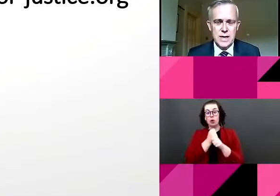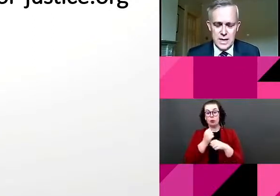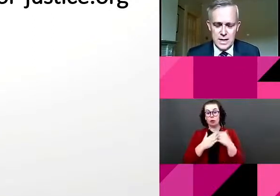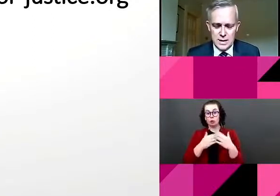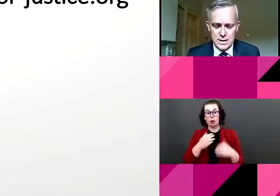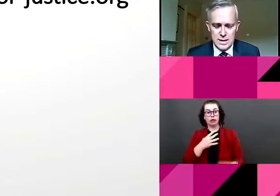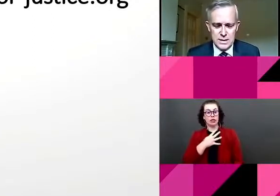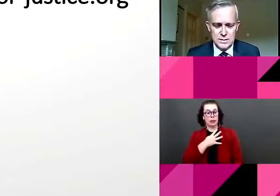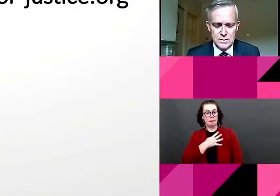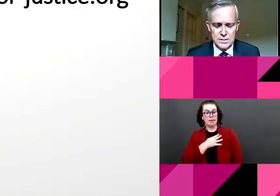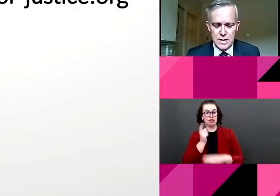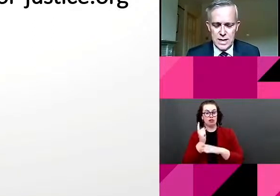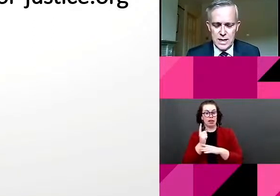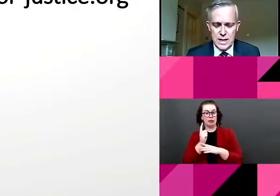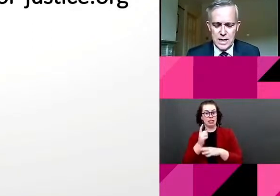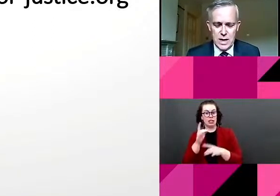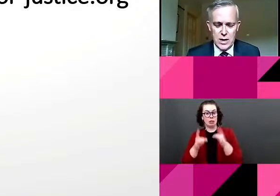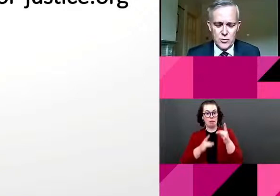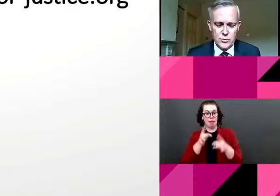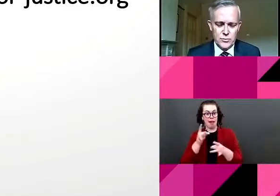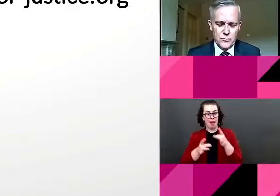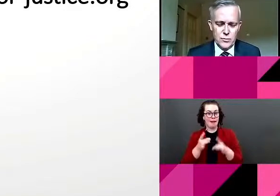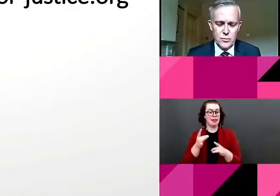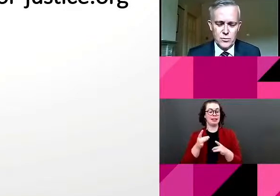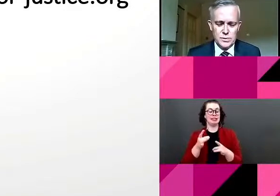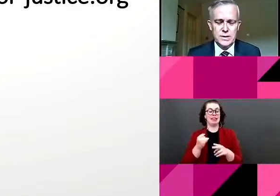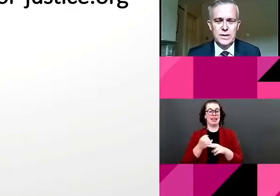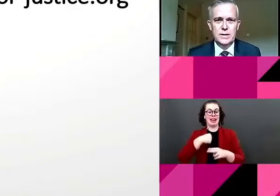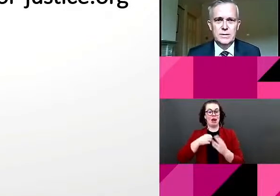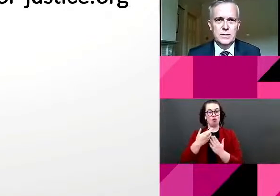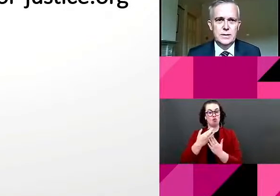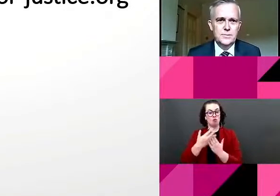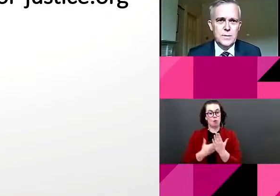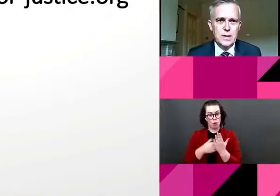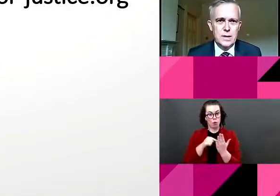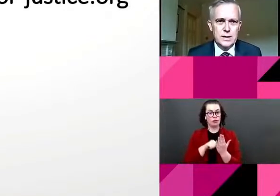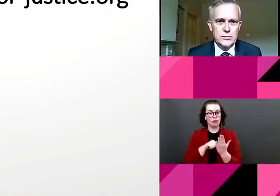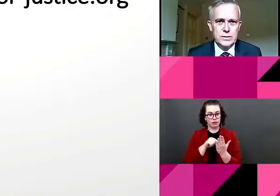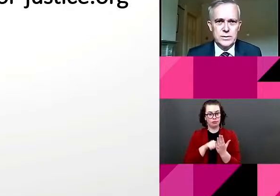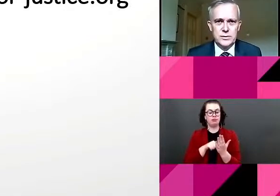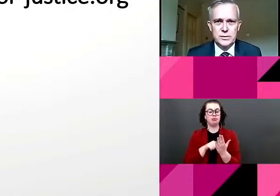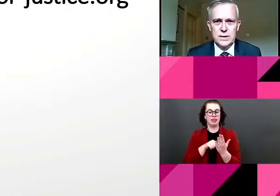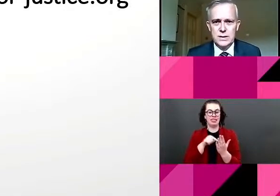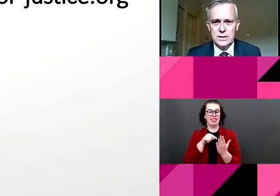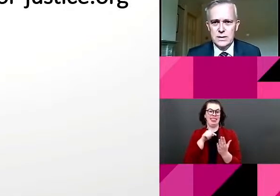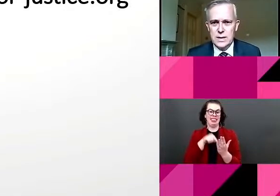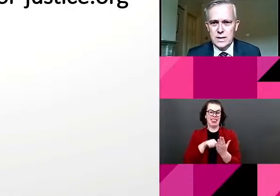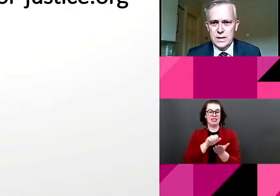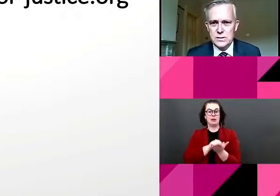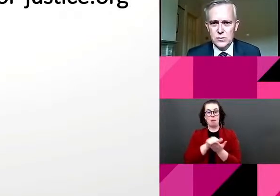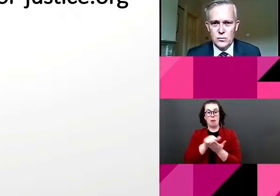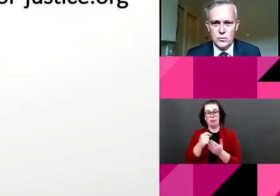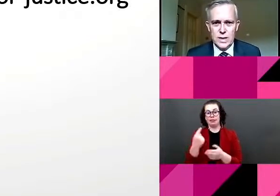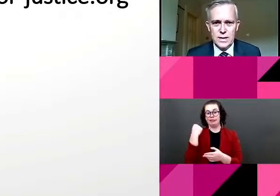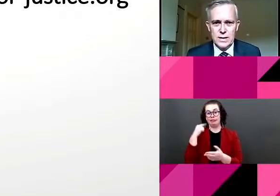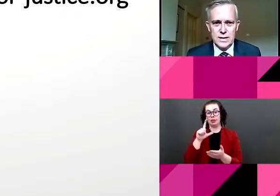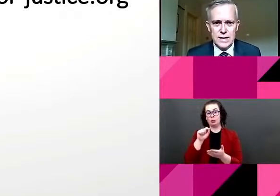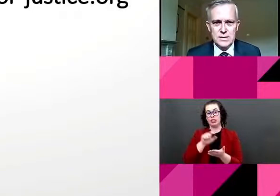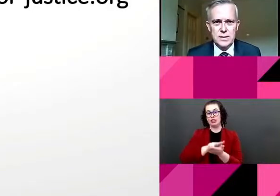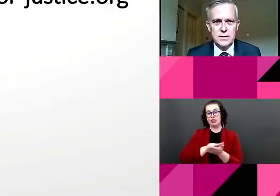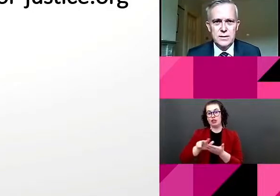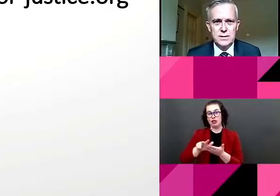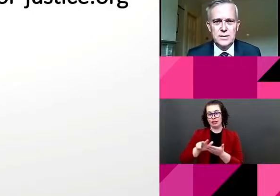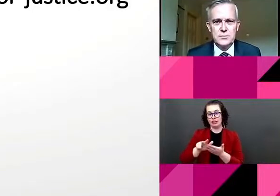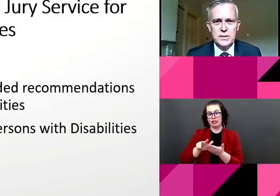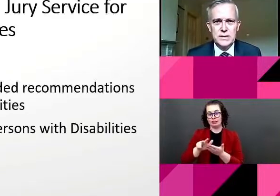made in our report in 2013. So